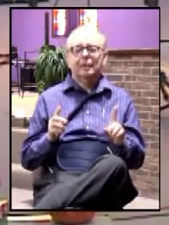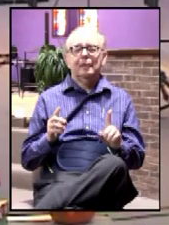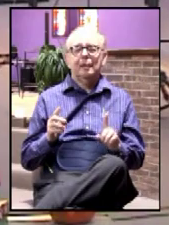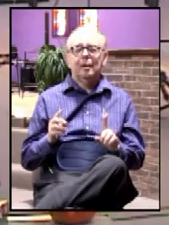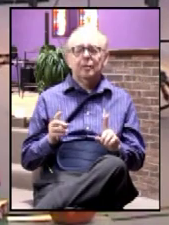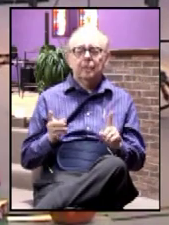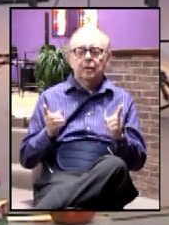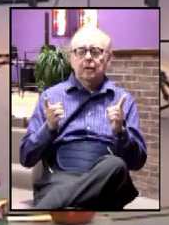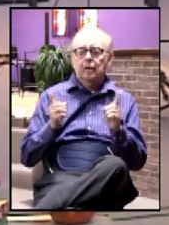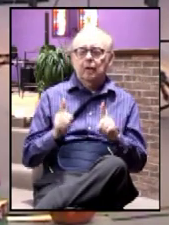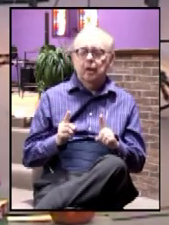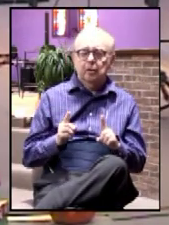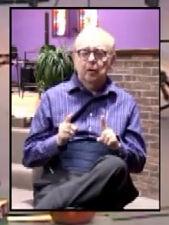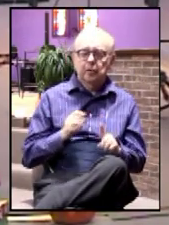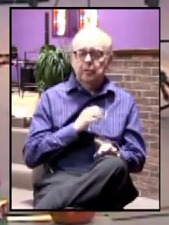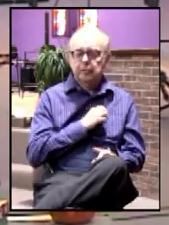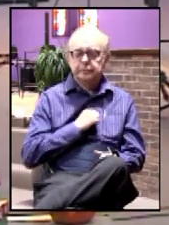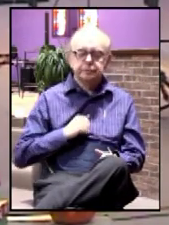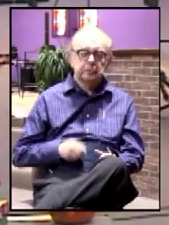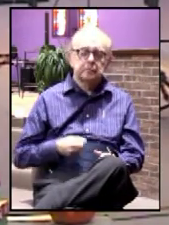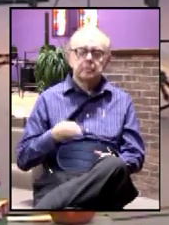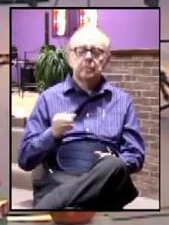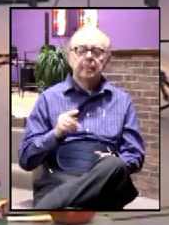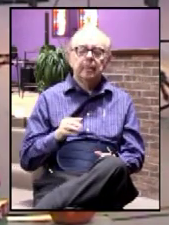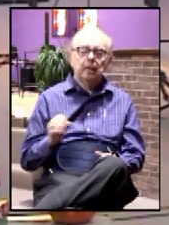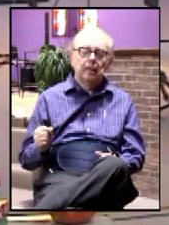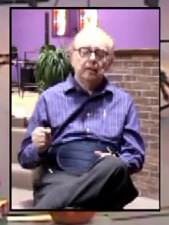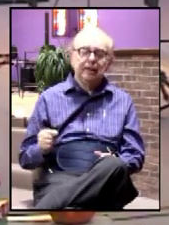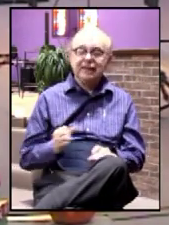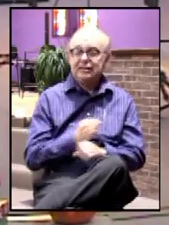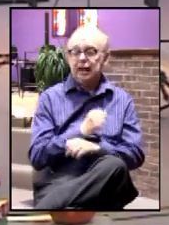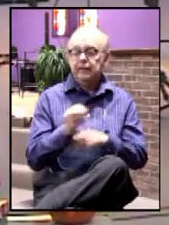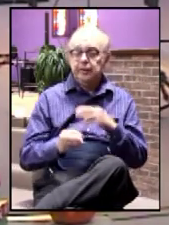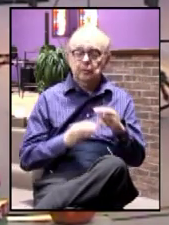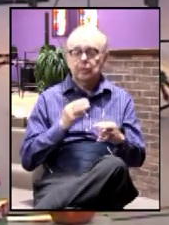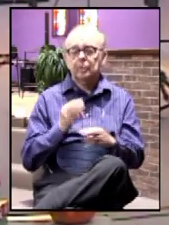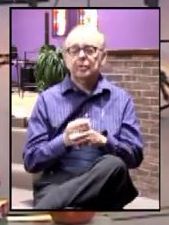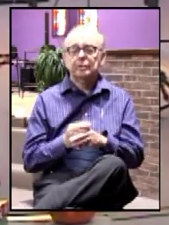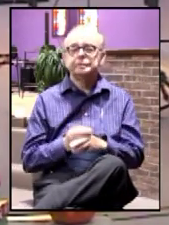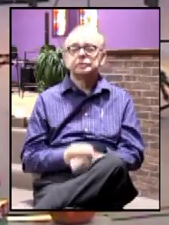But when it comes to superheroes and saving the world,